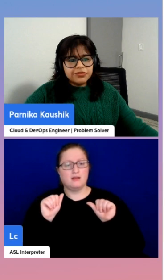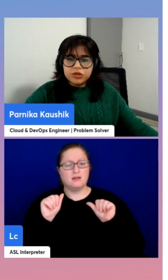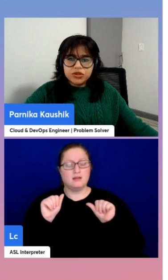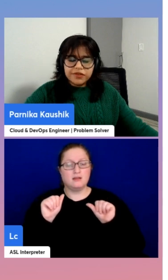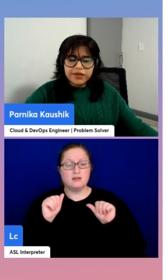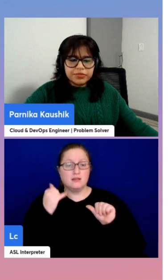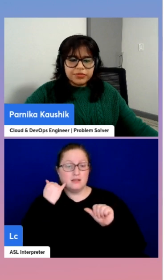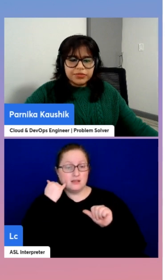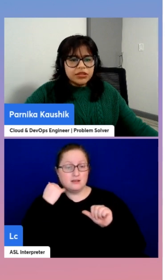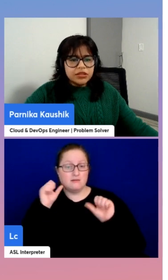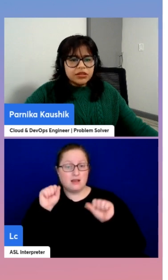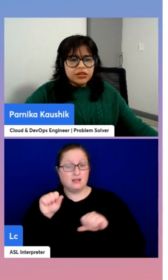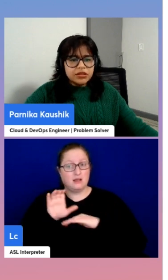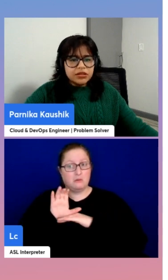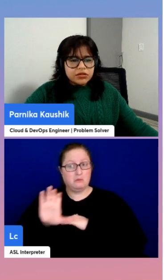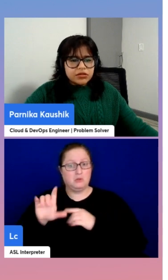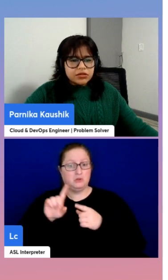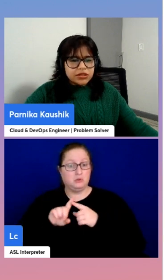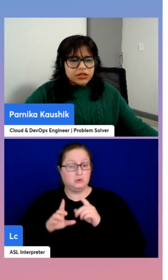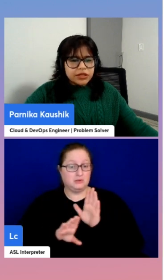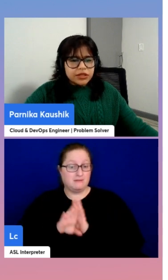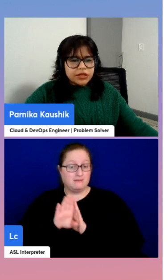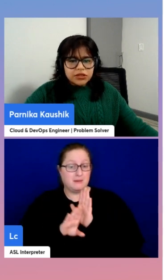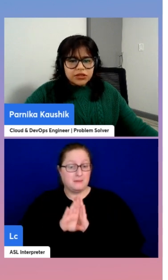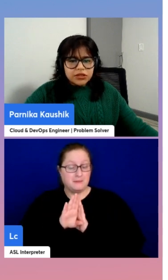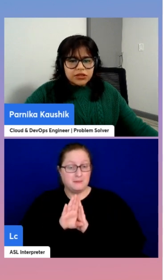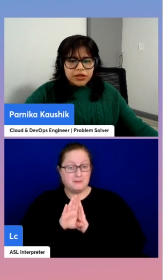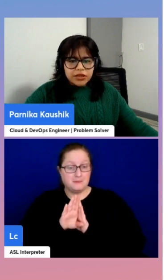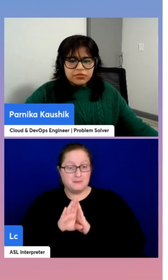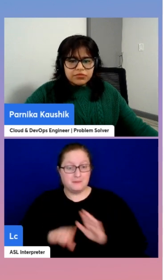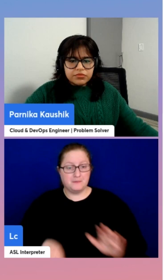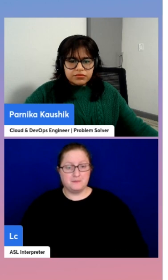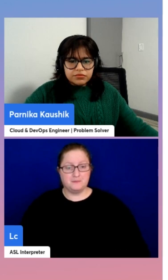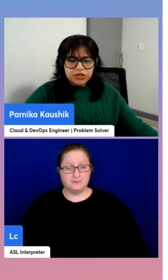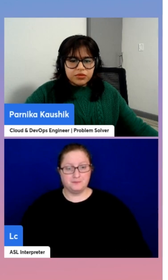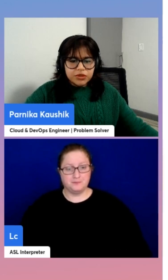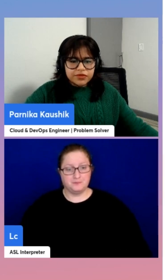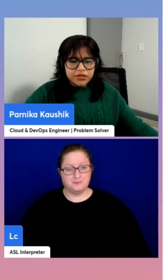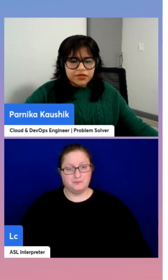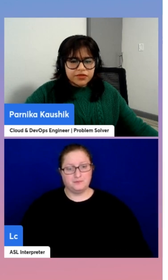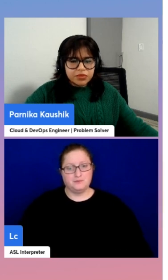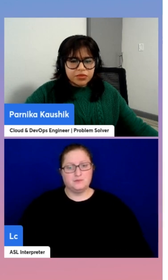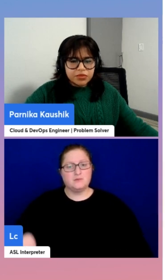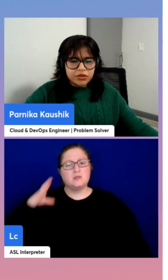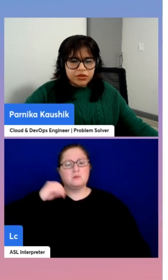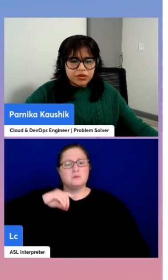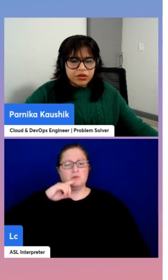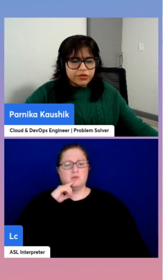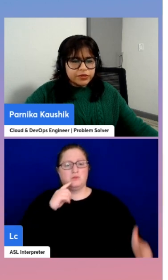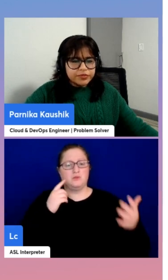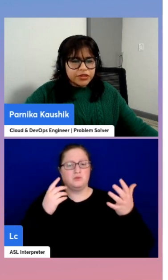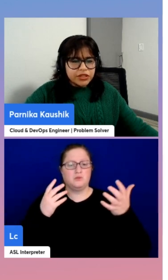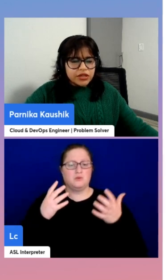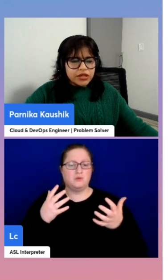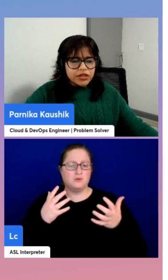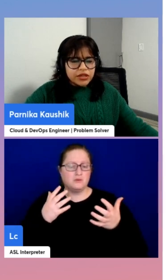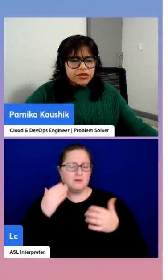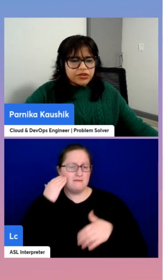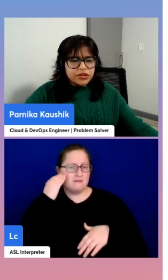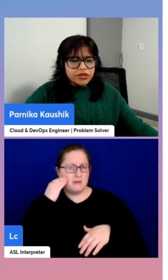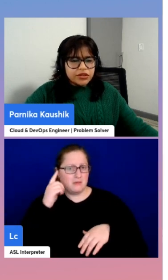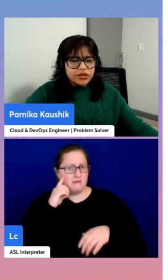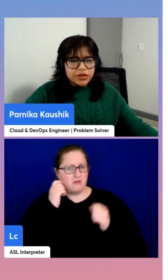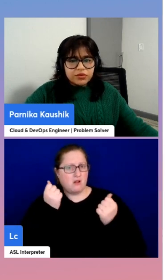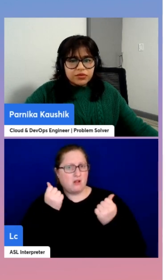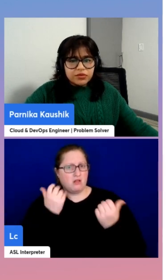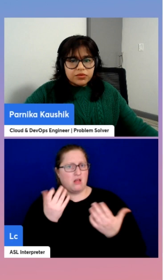can merge it to develop. So same sit. I'm pretty sure most of it is familiar to a lot of you. Here you're